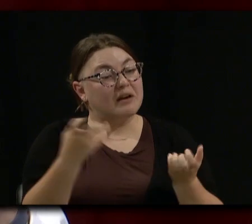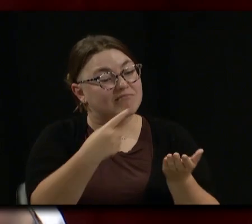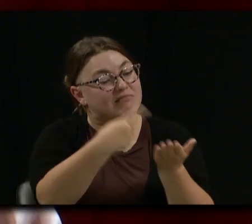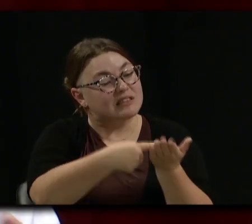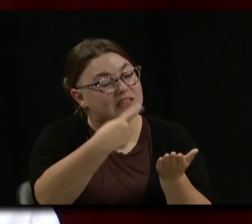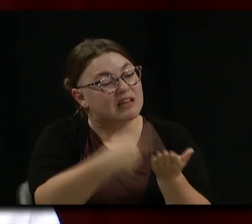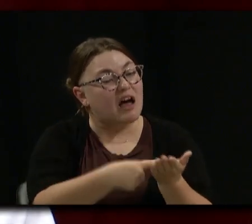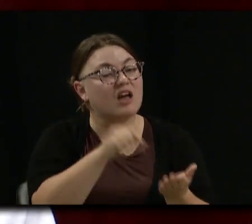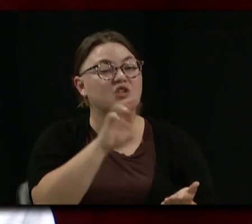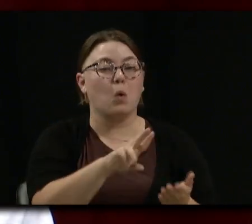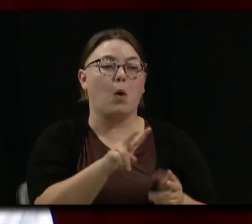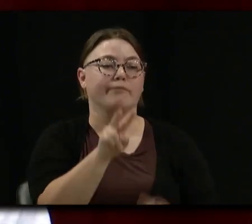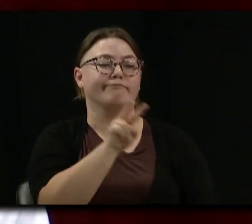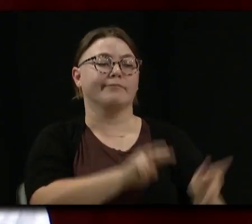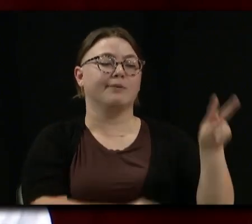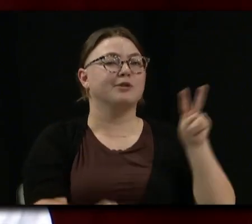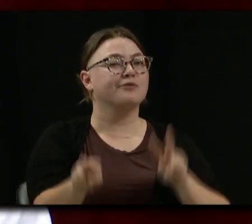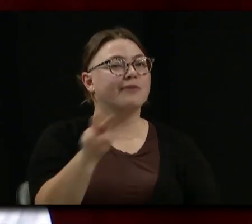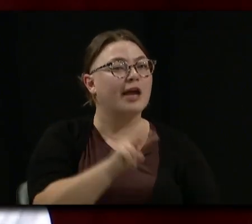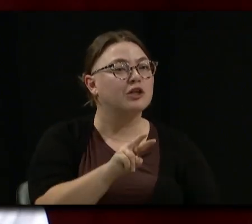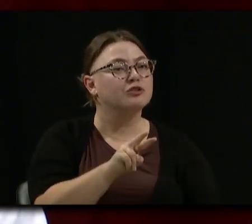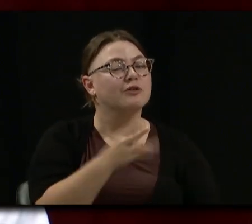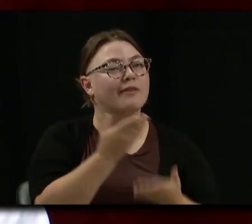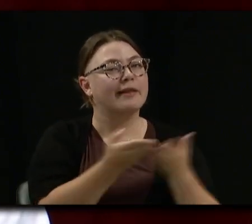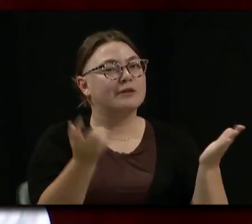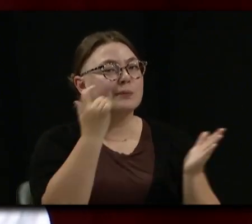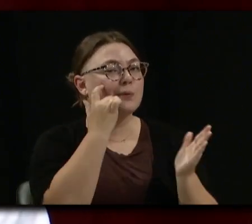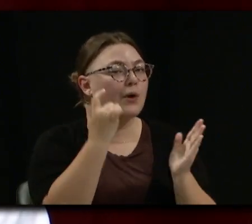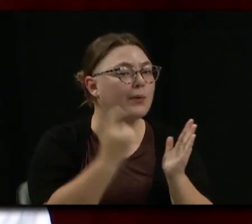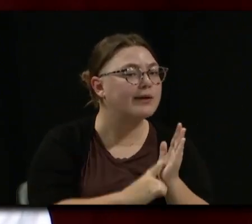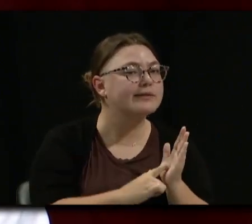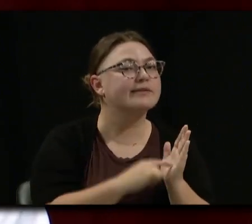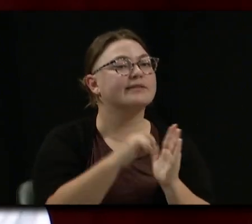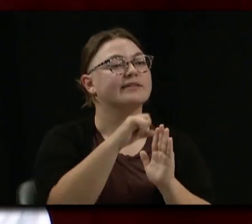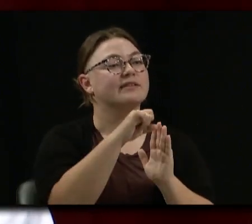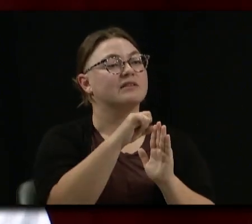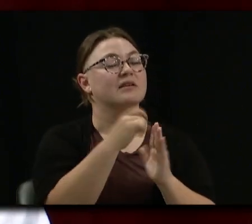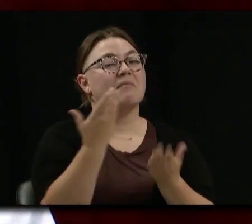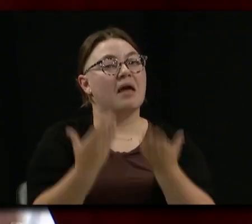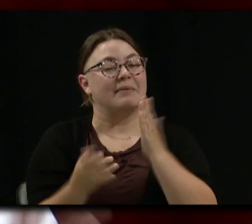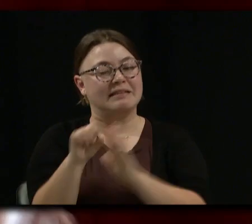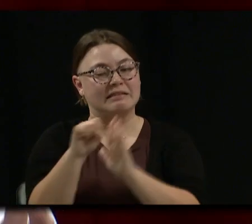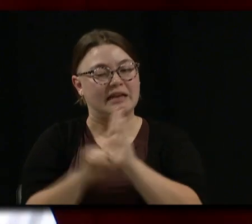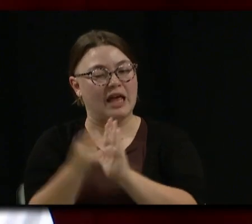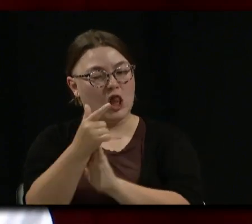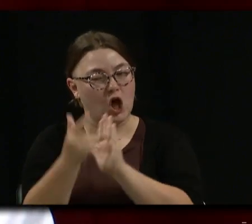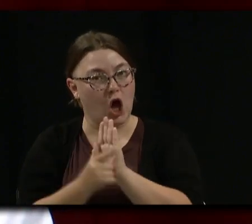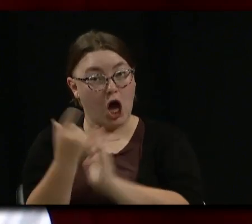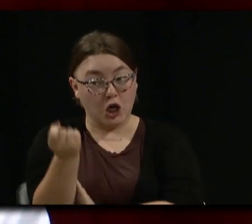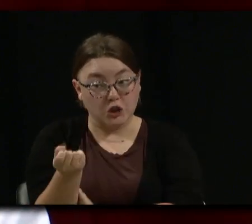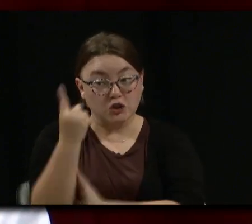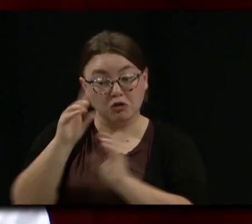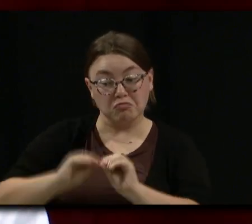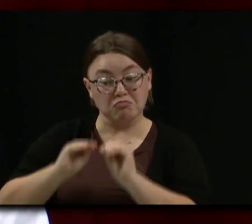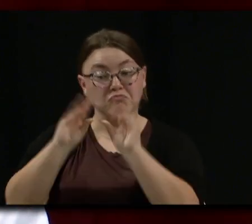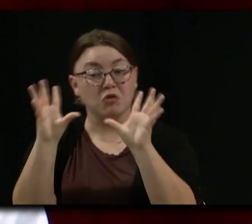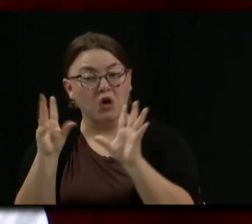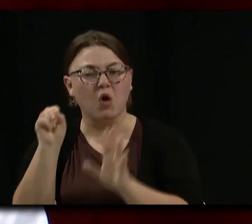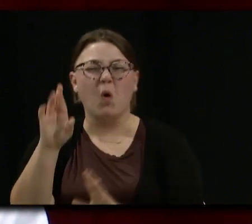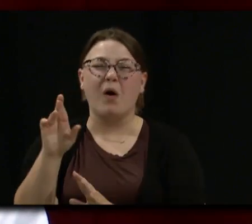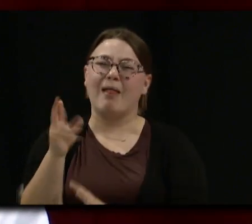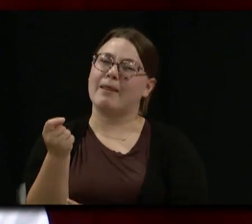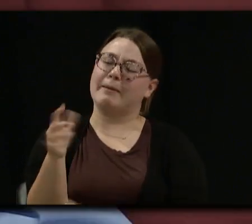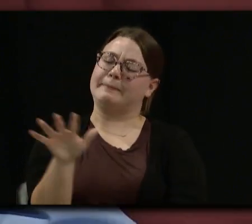other indications that the state law change is being understood, or perhaps in some instances maybe is not well